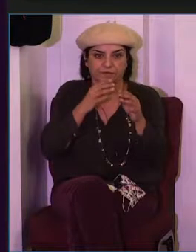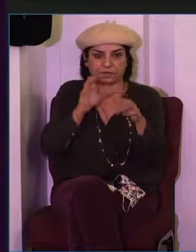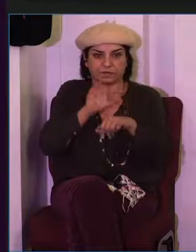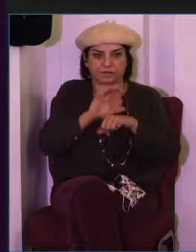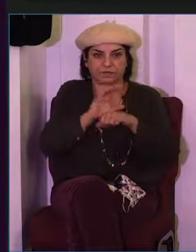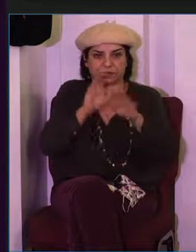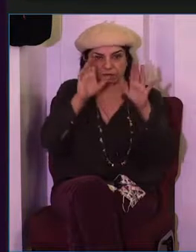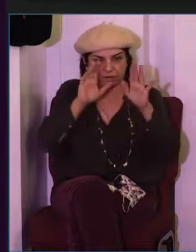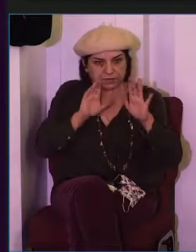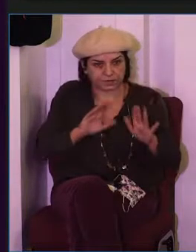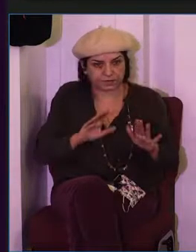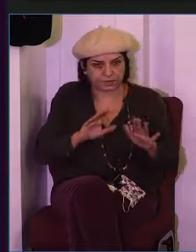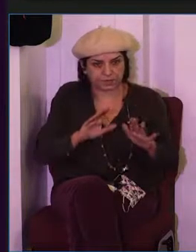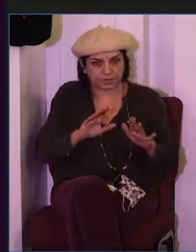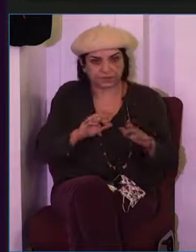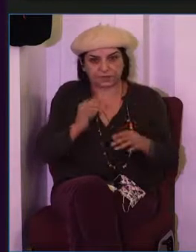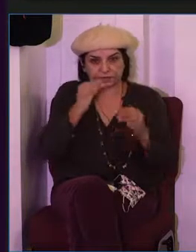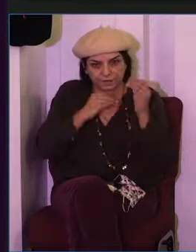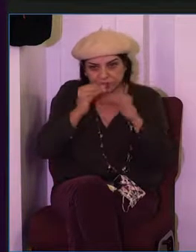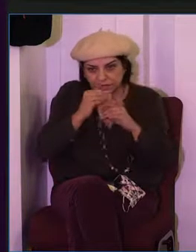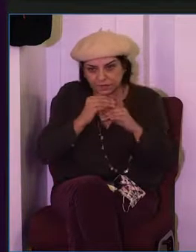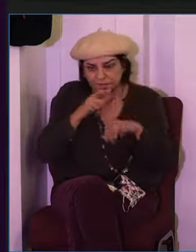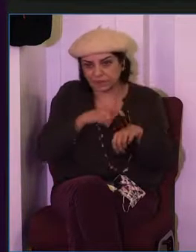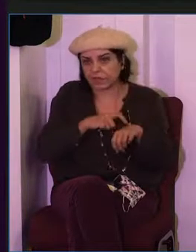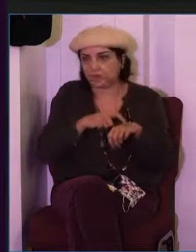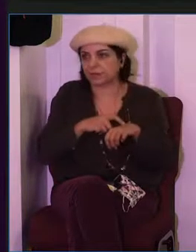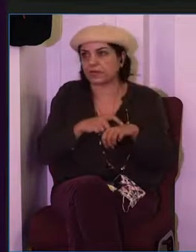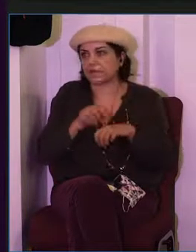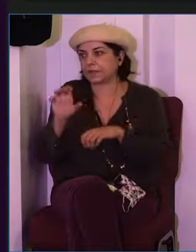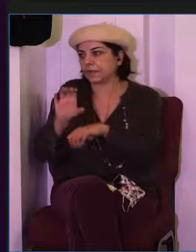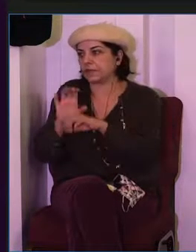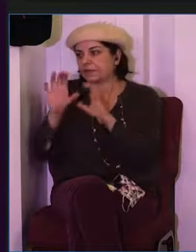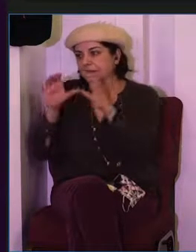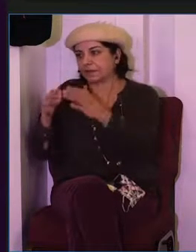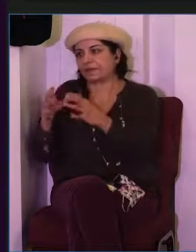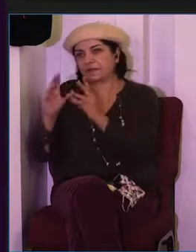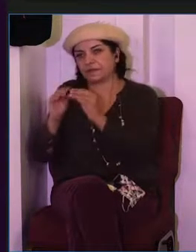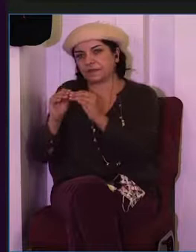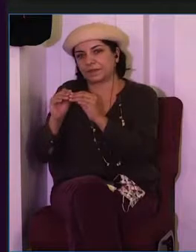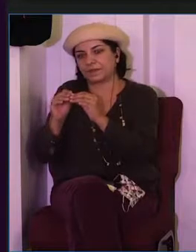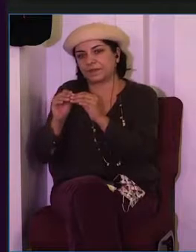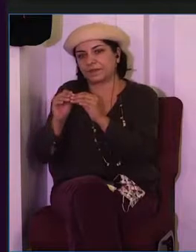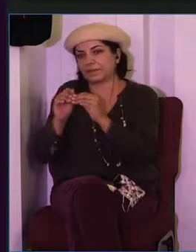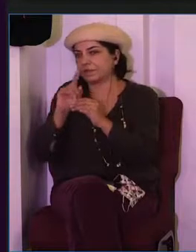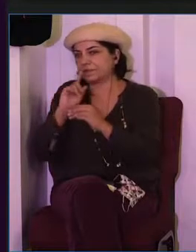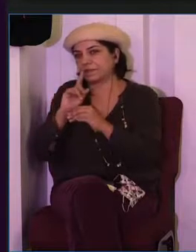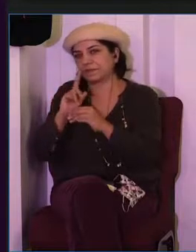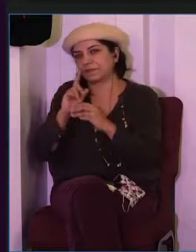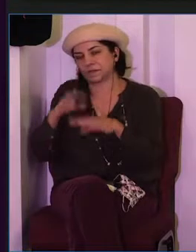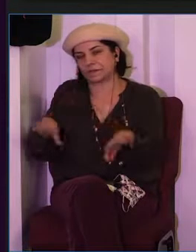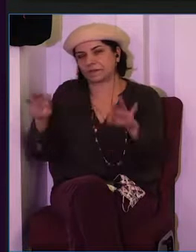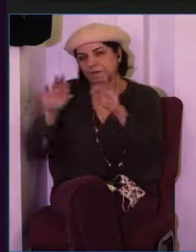again, congregational meeting, super important. And hope to see you all there.